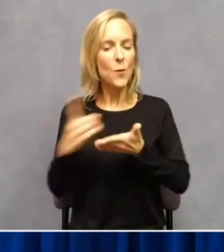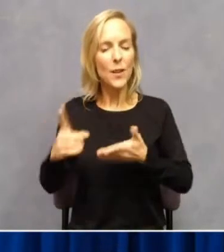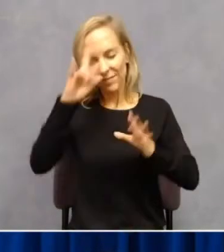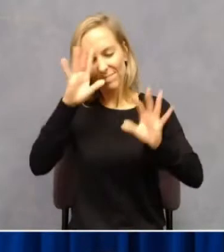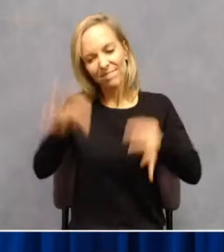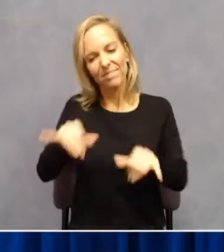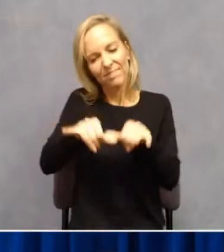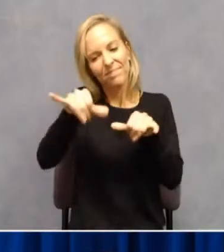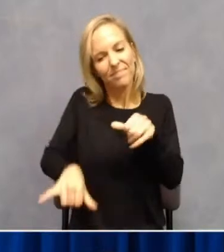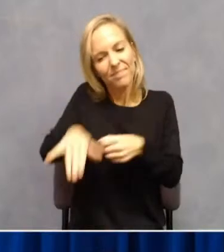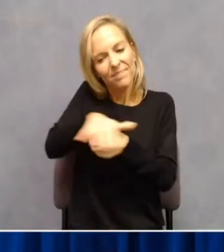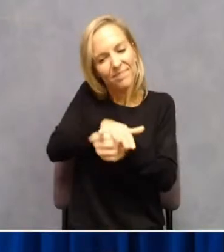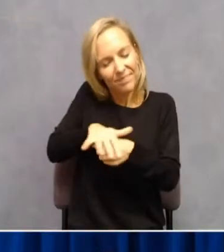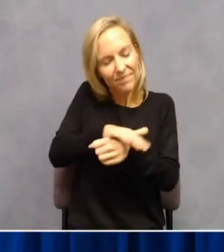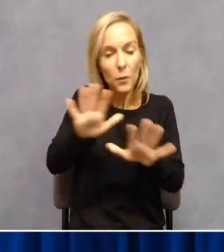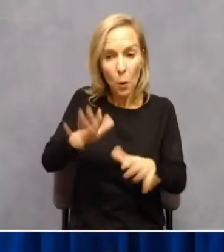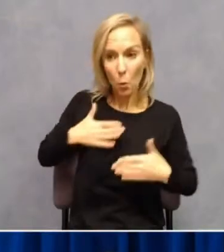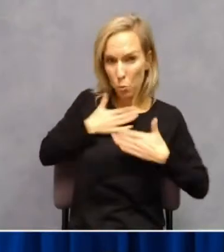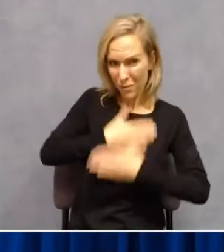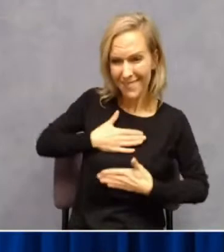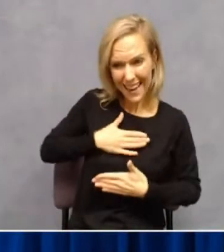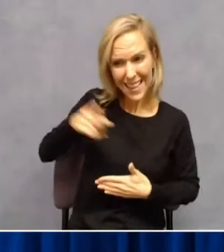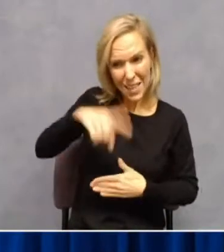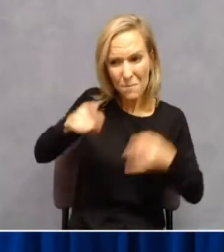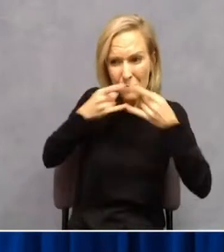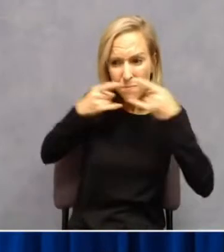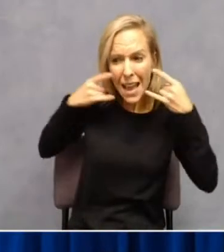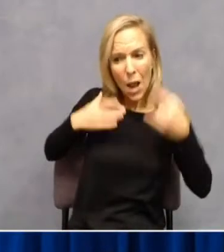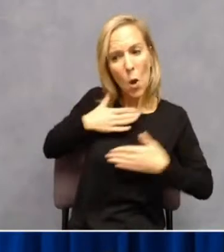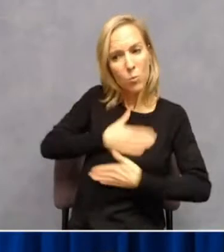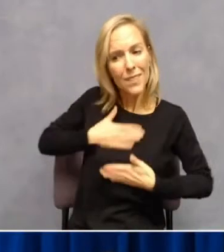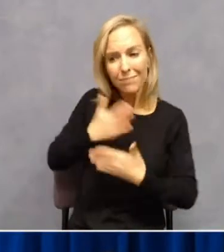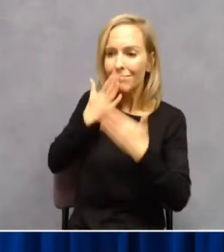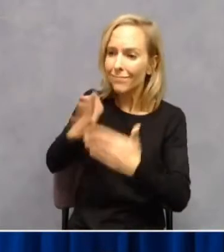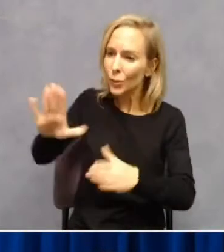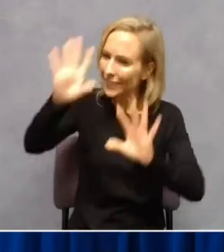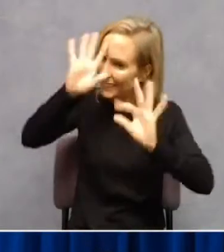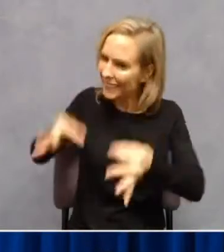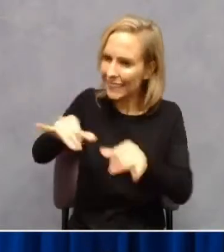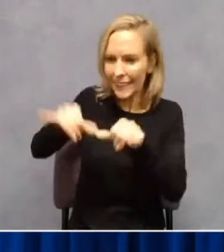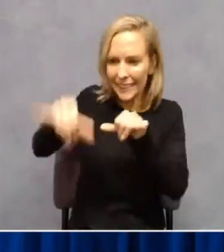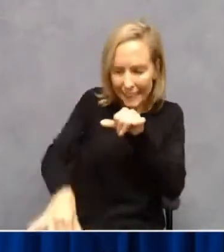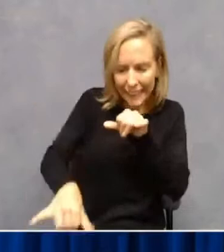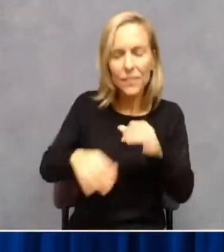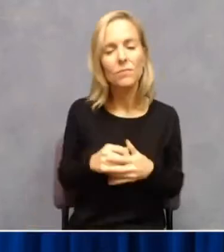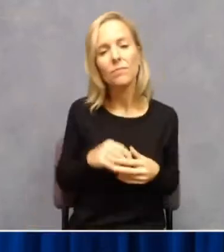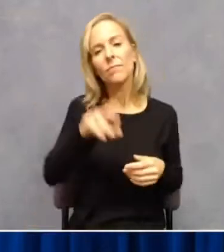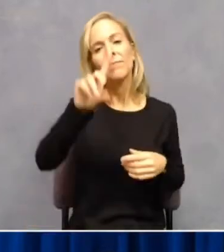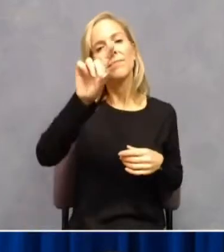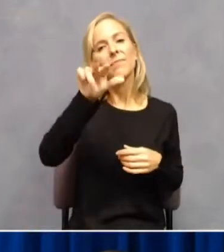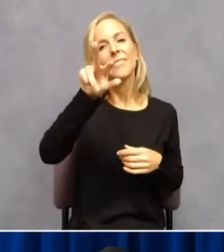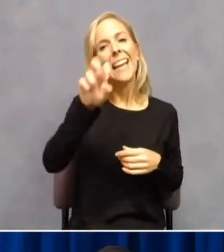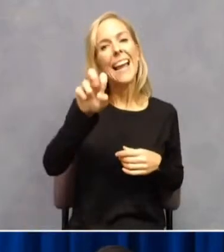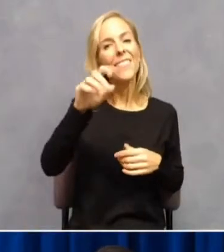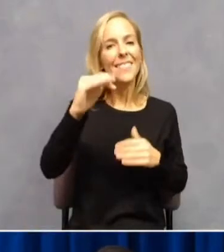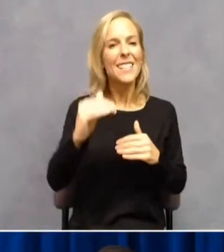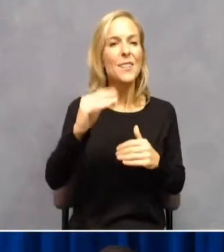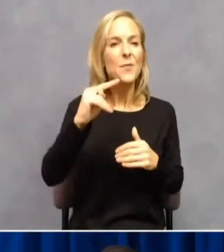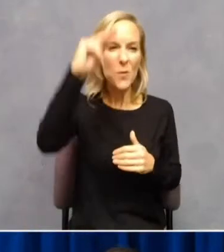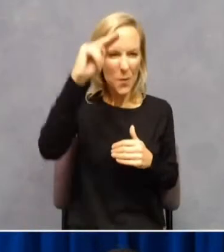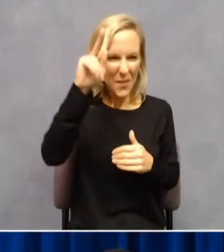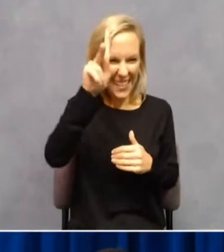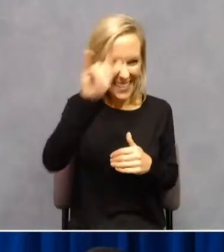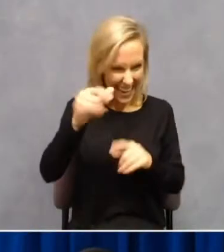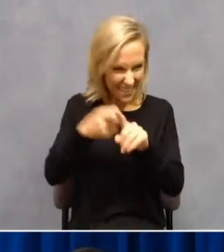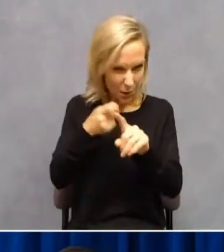also appreciate the decisions that they are making. All right, next is Dave in Northern Kentucky. They had to wait 35 minutes to